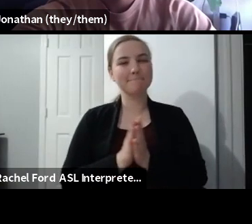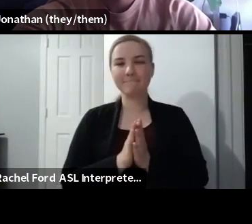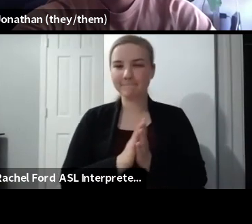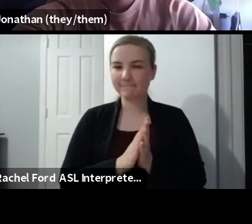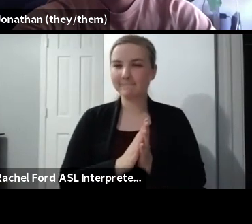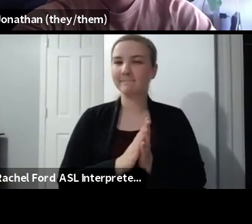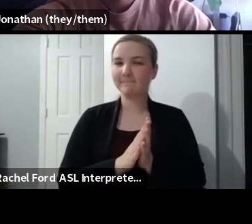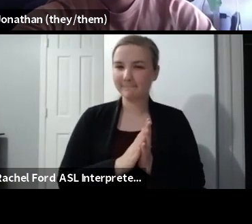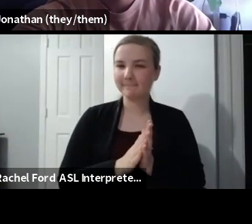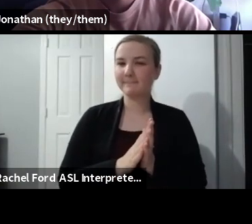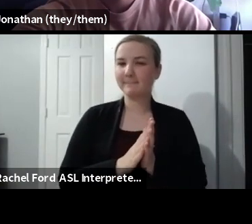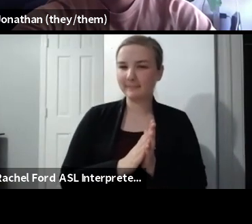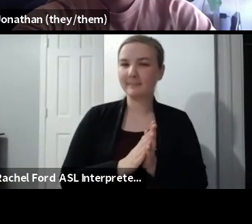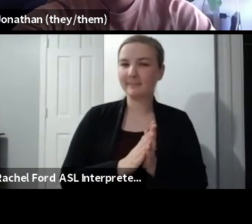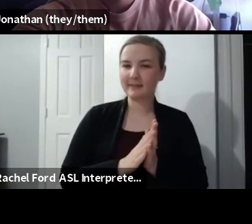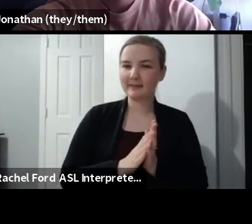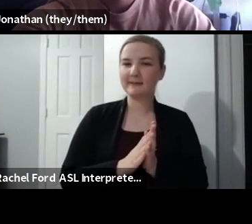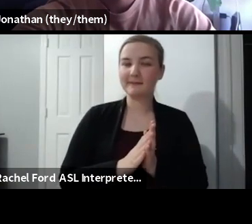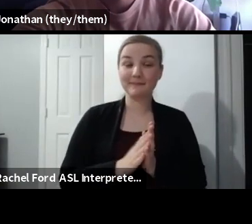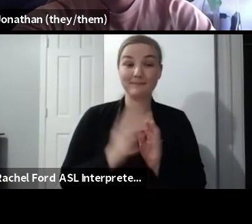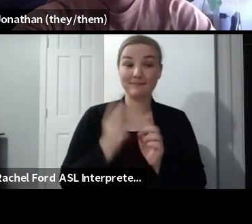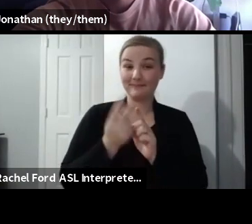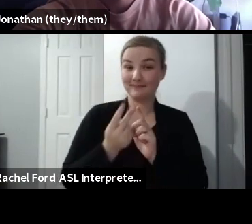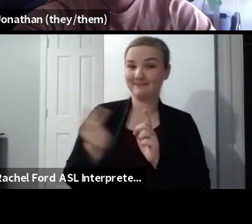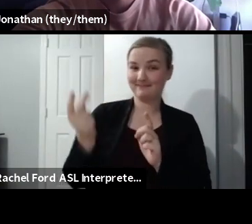with memory.